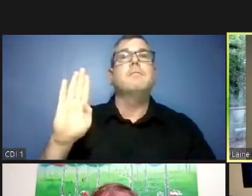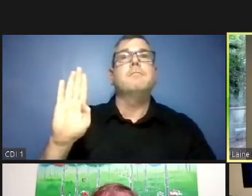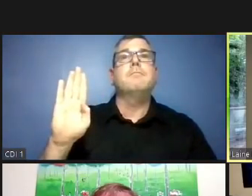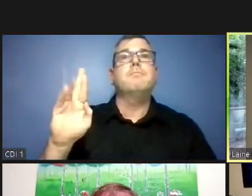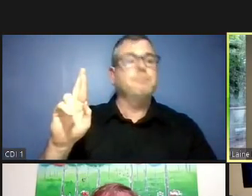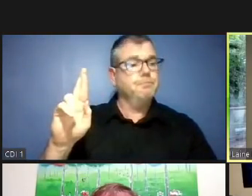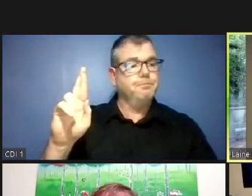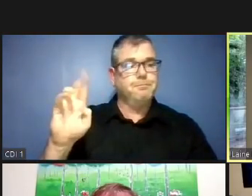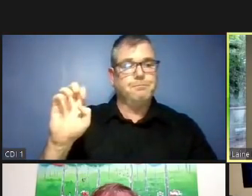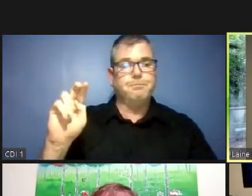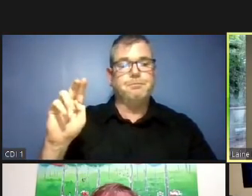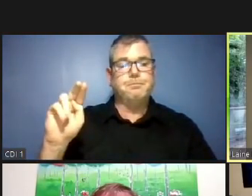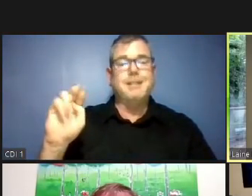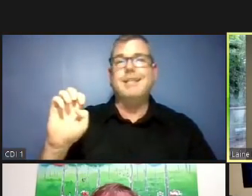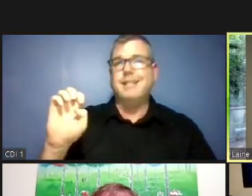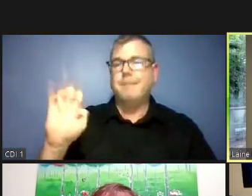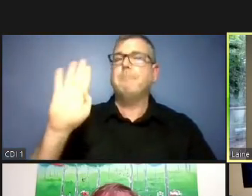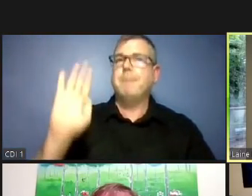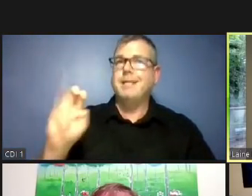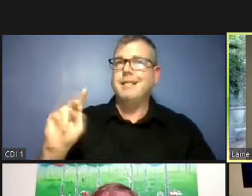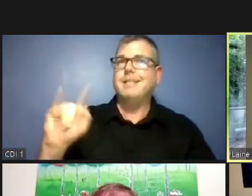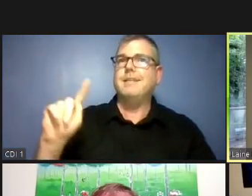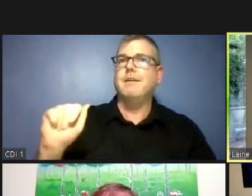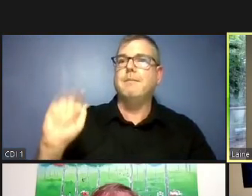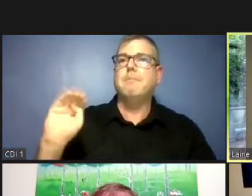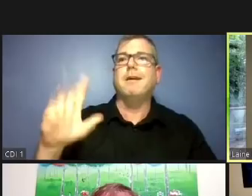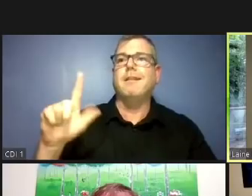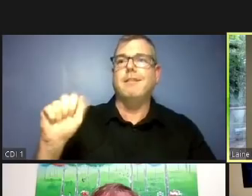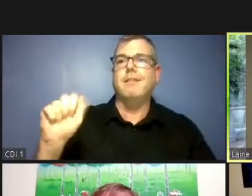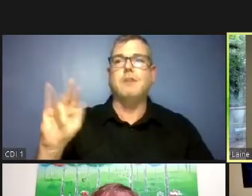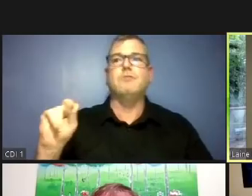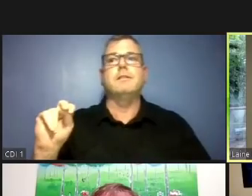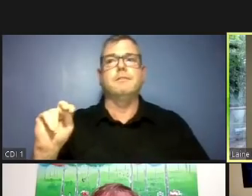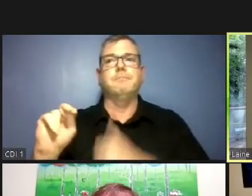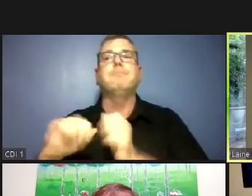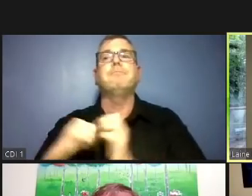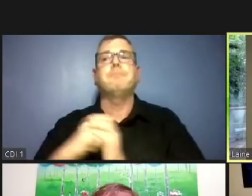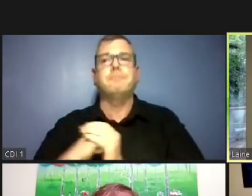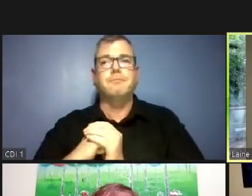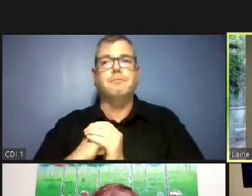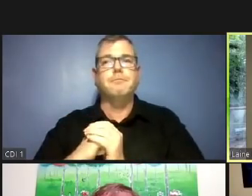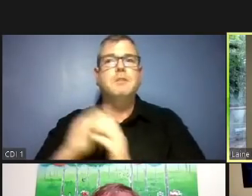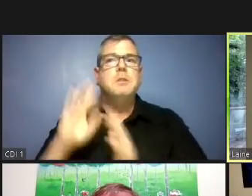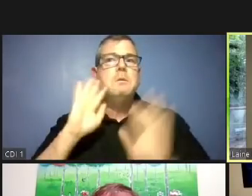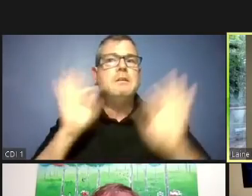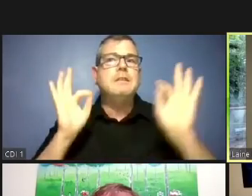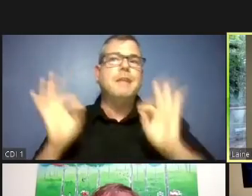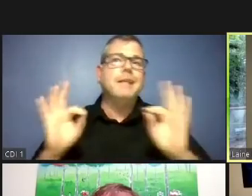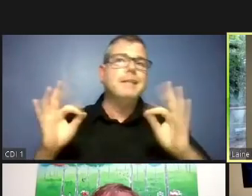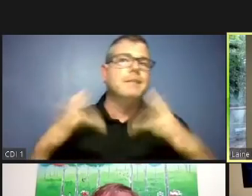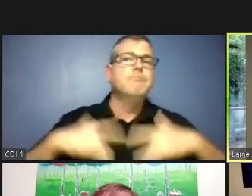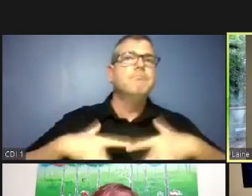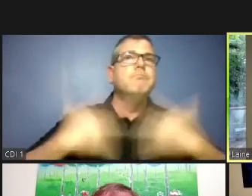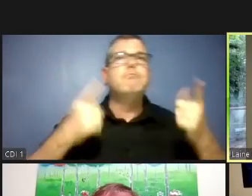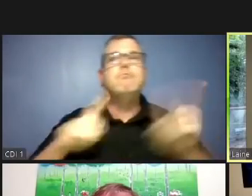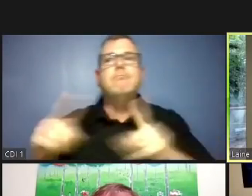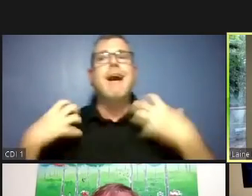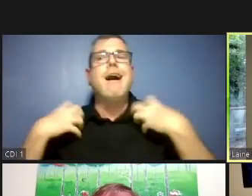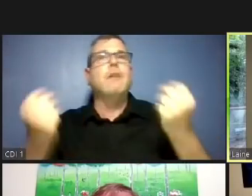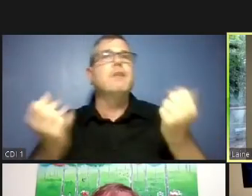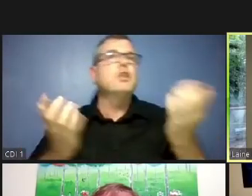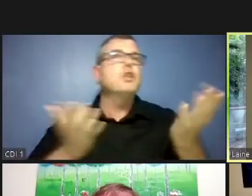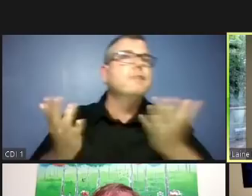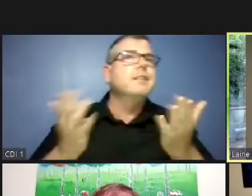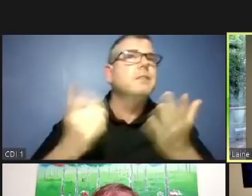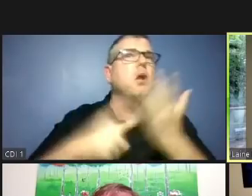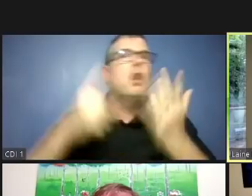special considerations that Marin Health and Human Services is taking as we look at our older adult population and other groups as they become